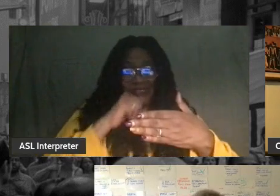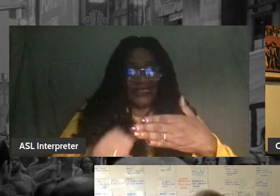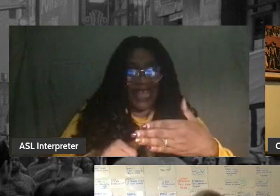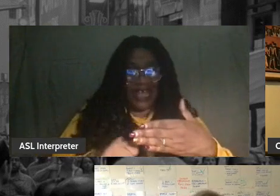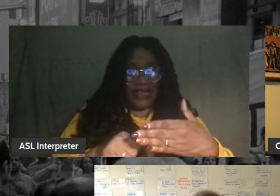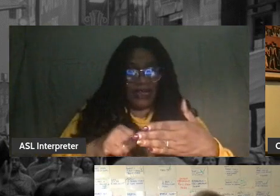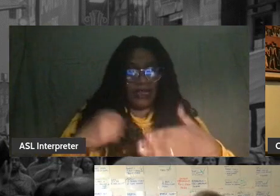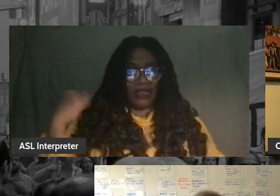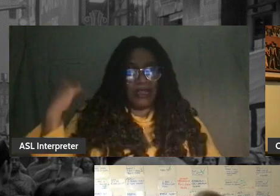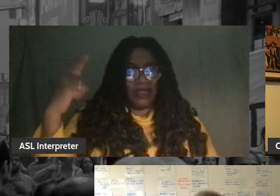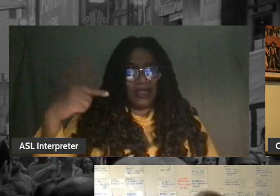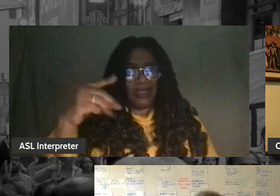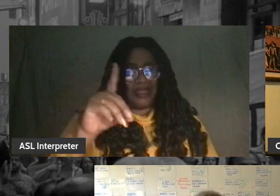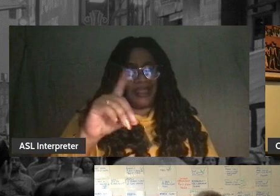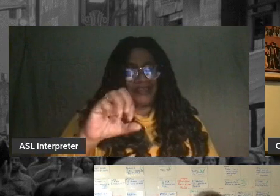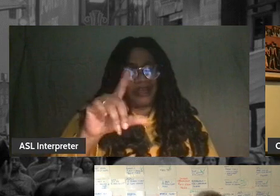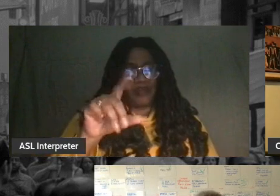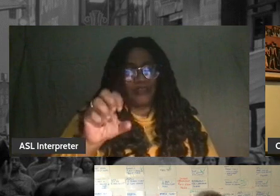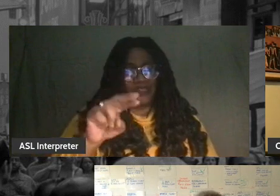all.